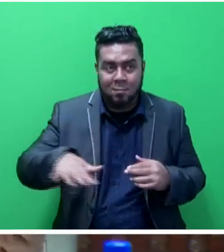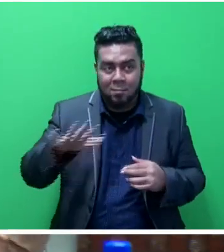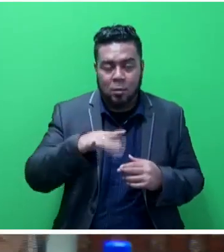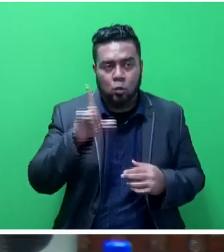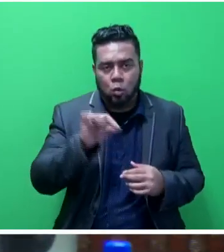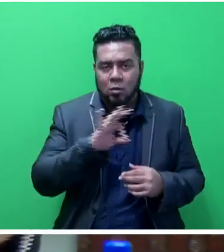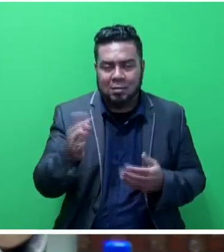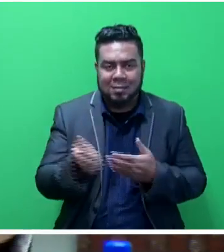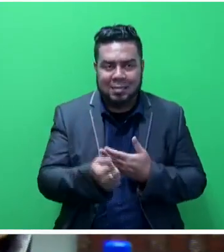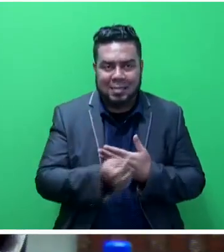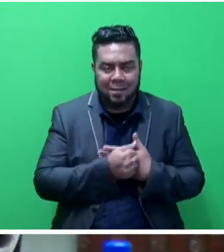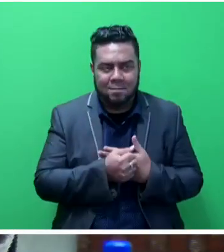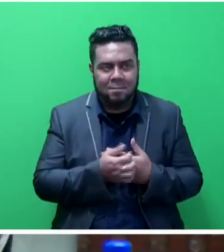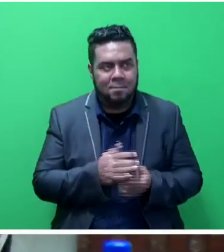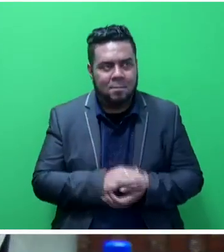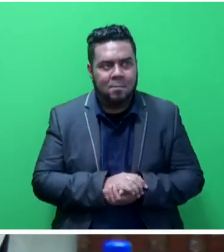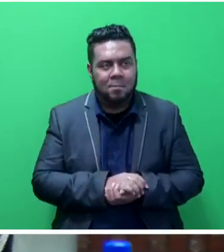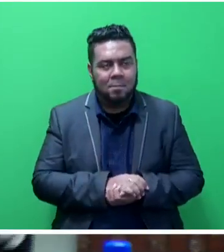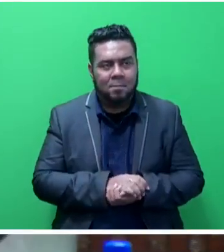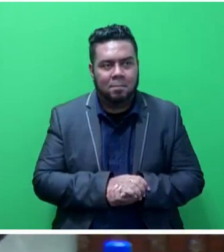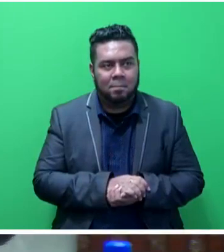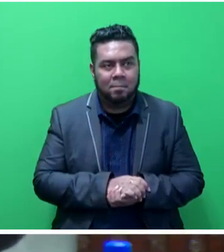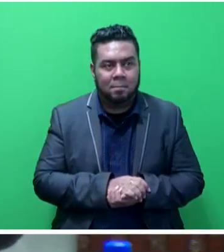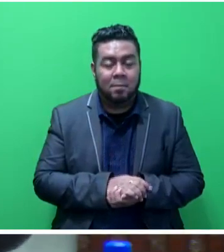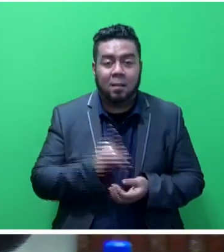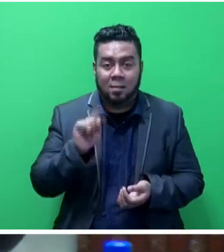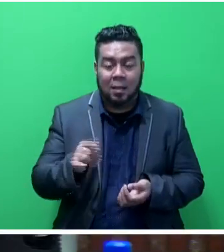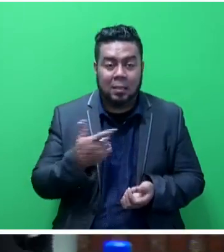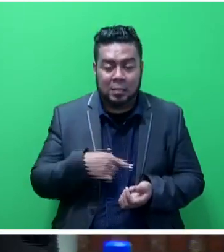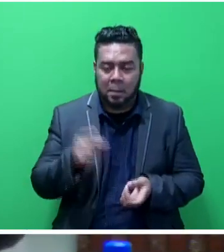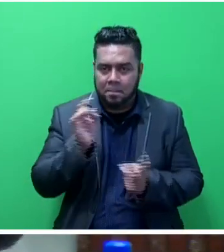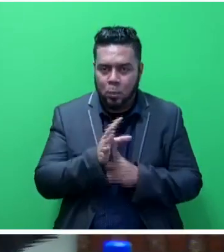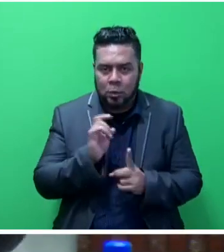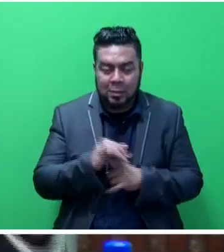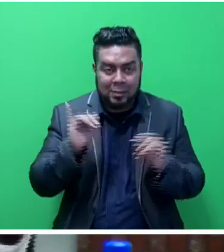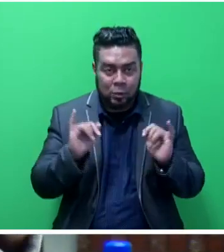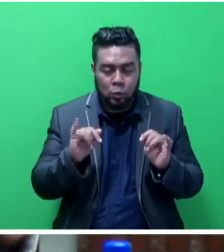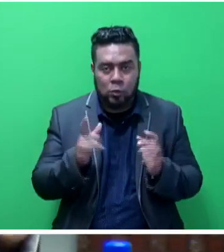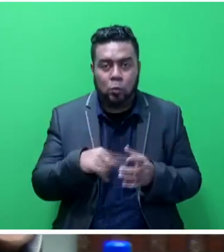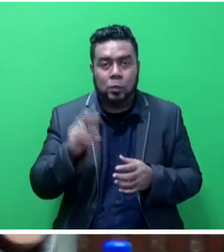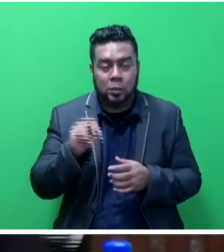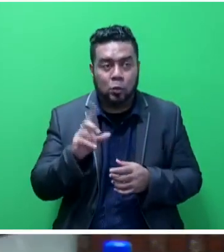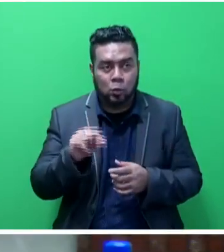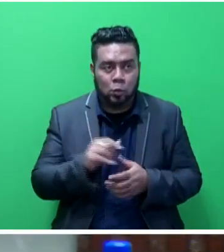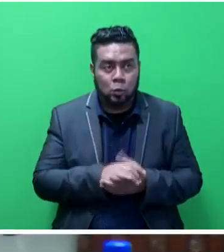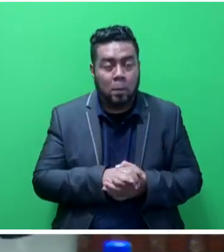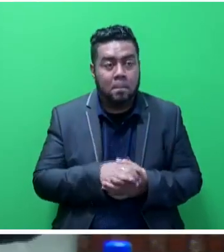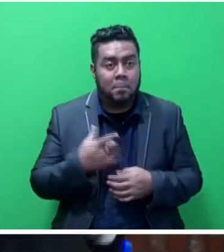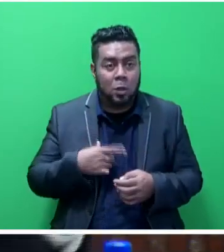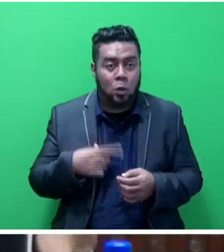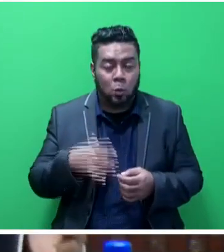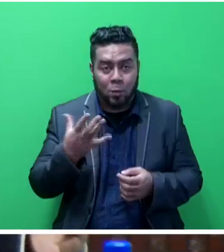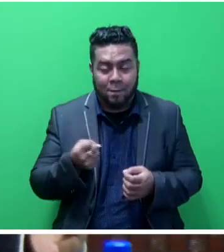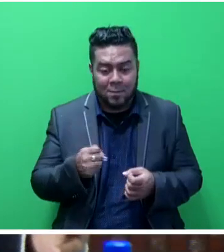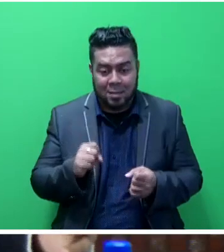save much. There are several reasons for it, Mr. Speaker. And that is a critical issue that needs to be dealt with, because when there's an